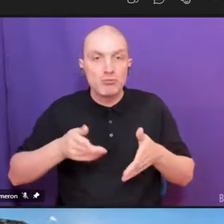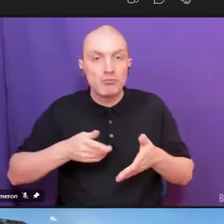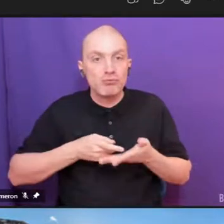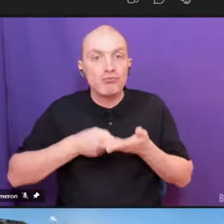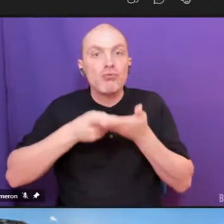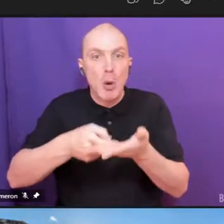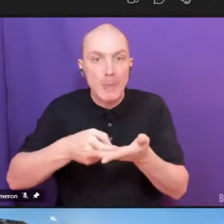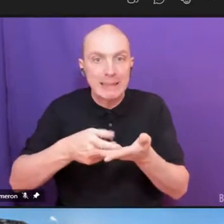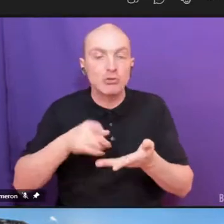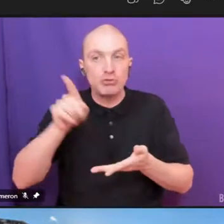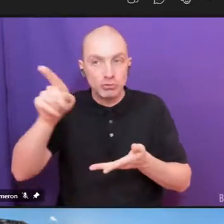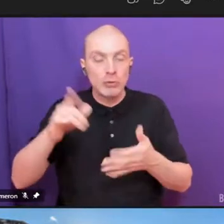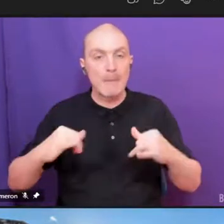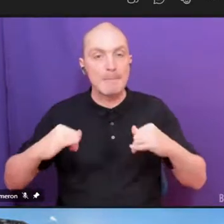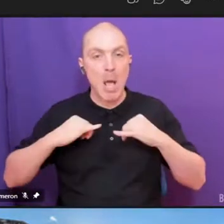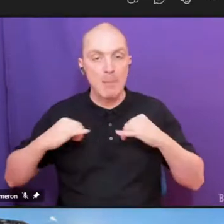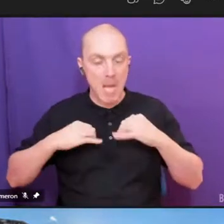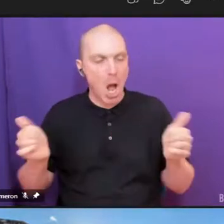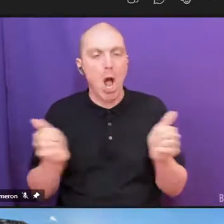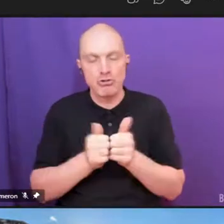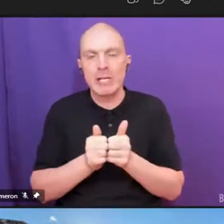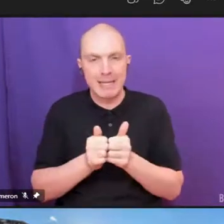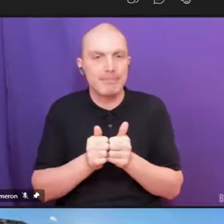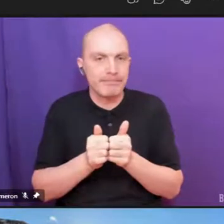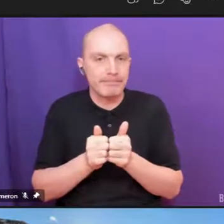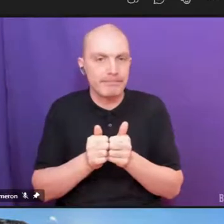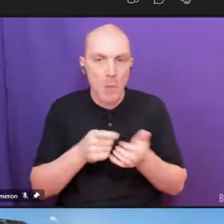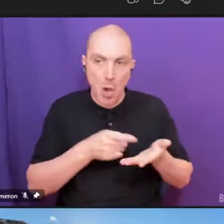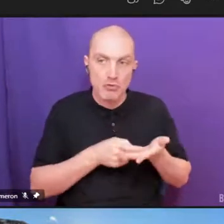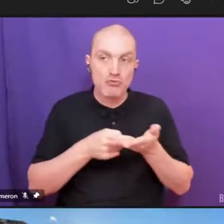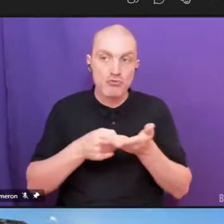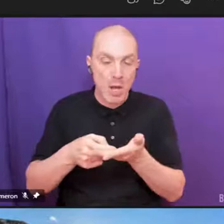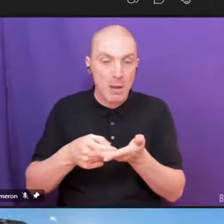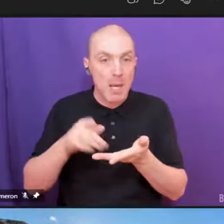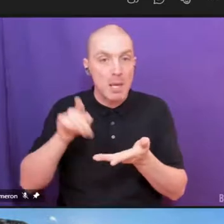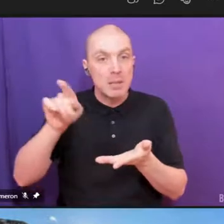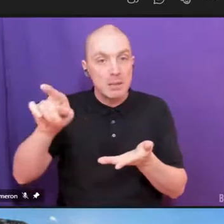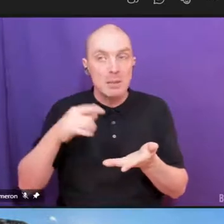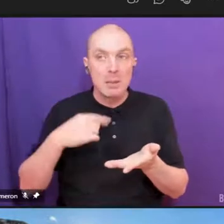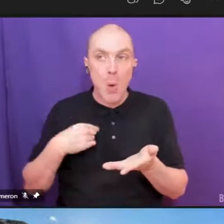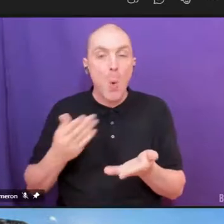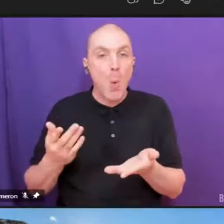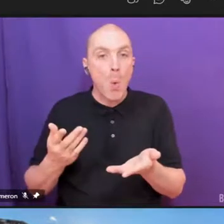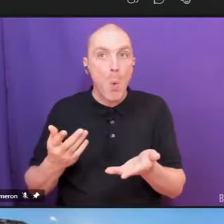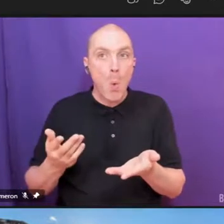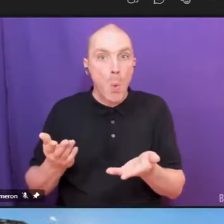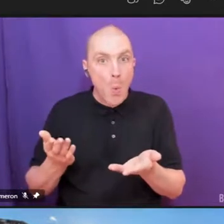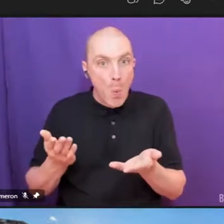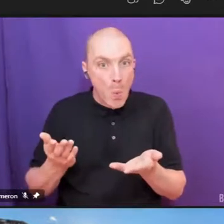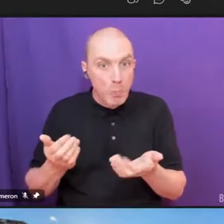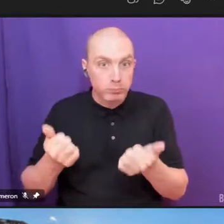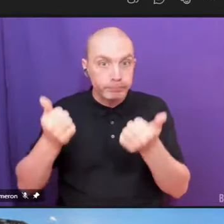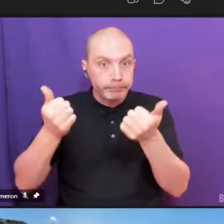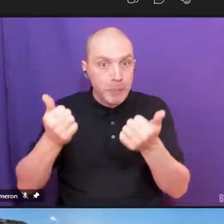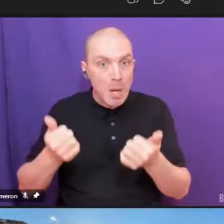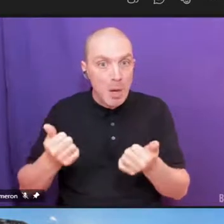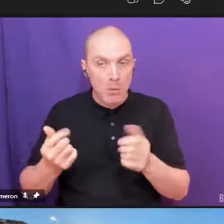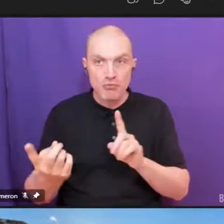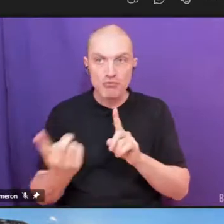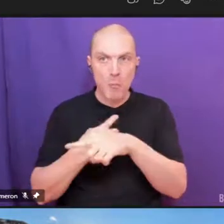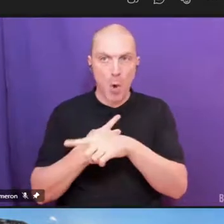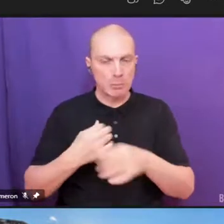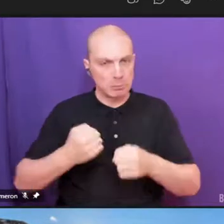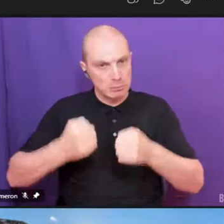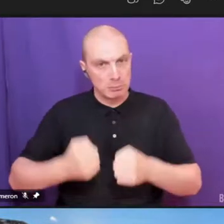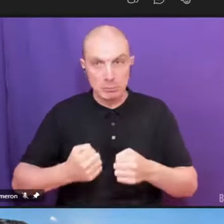have agreed to action. And we welcome management's strong response to these recommendations. As part of our work on